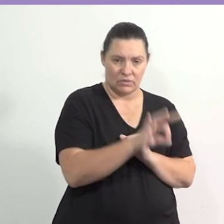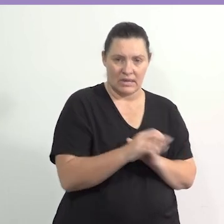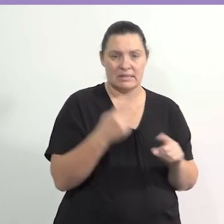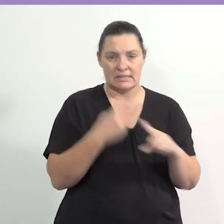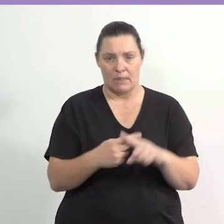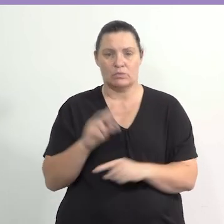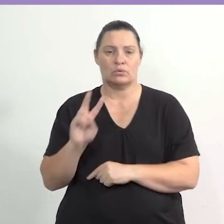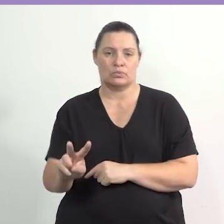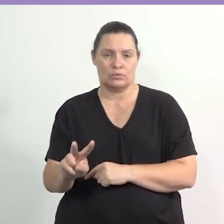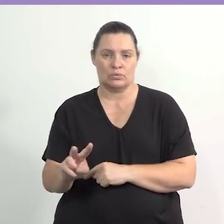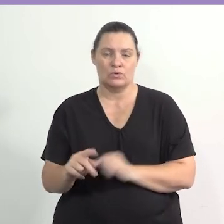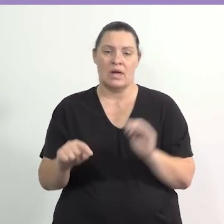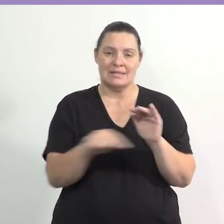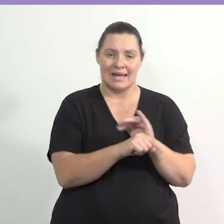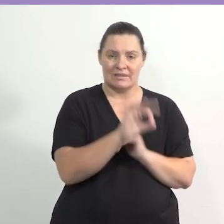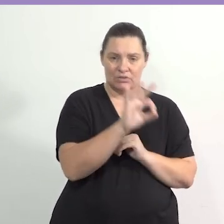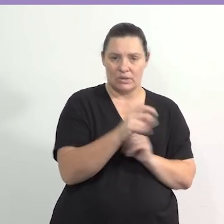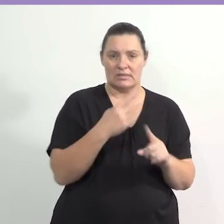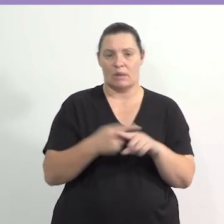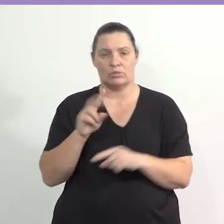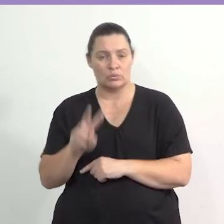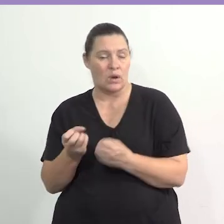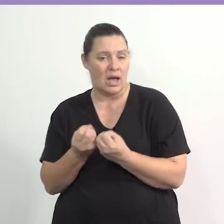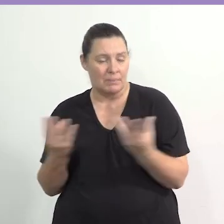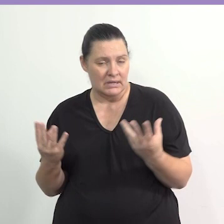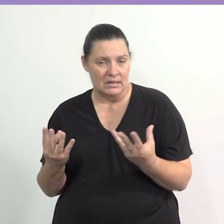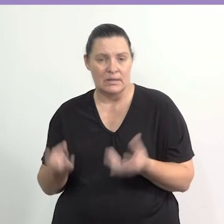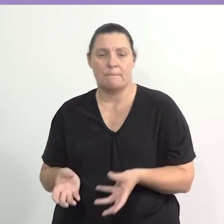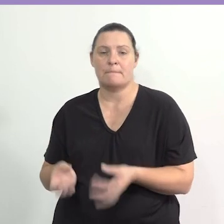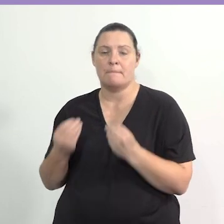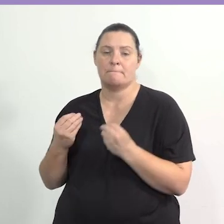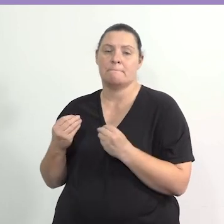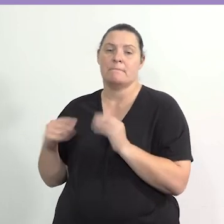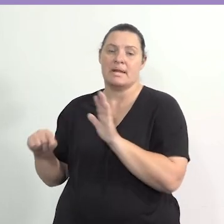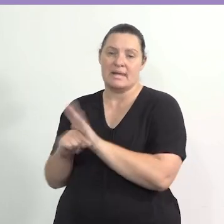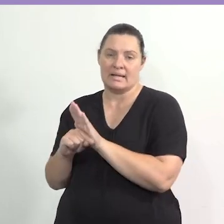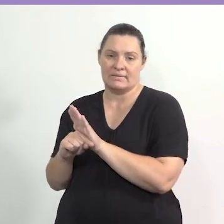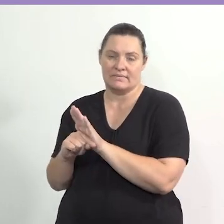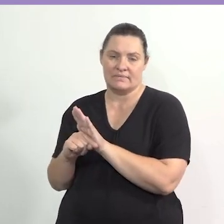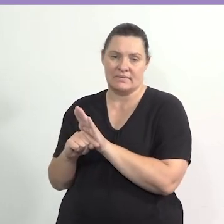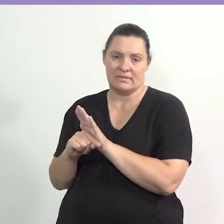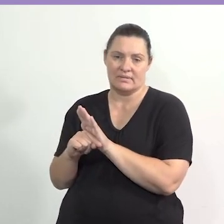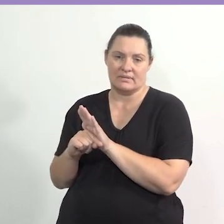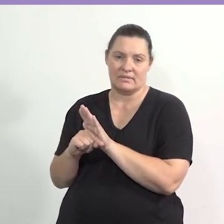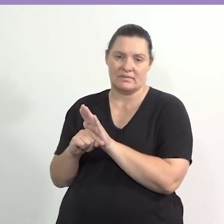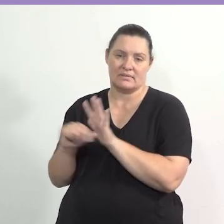3 multiplied by the 2. So a negative 3 multiplied by 2 will give us a negative